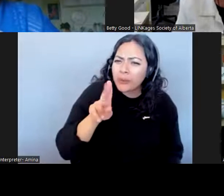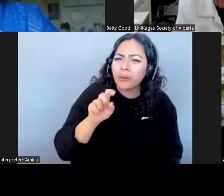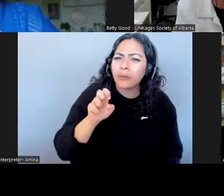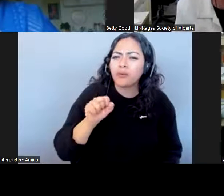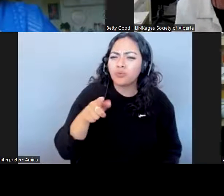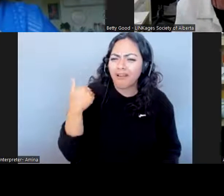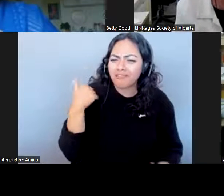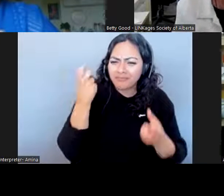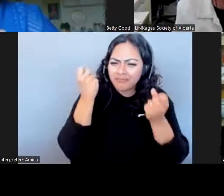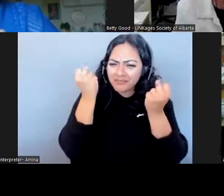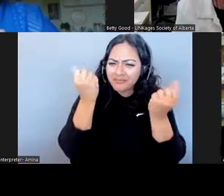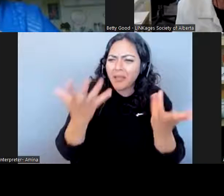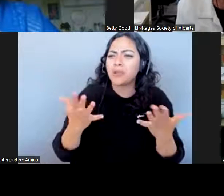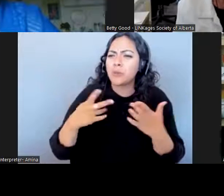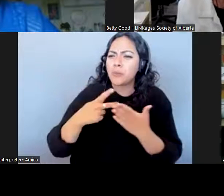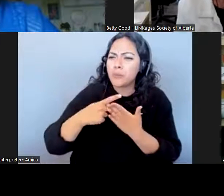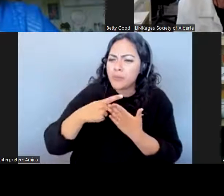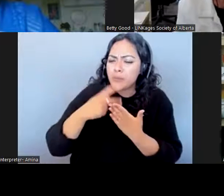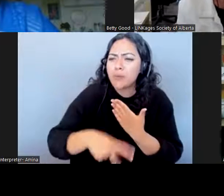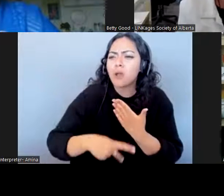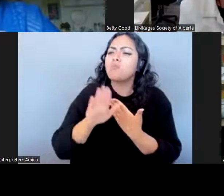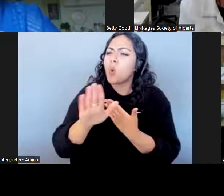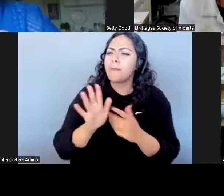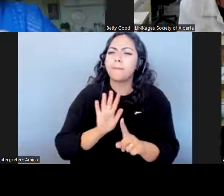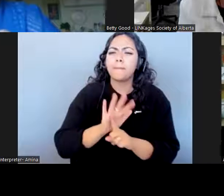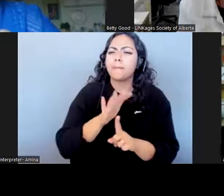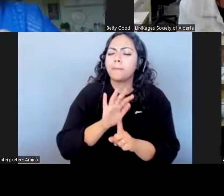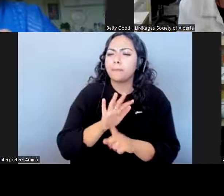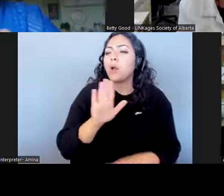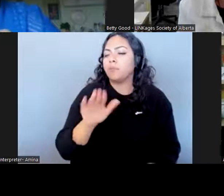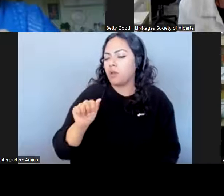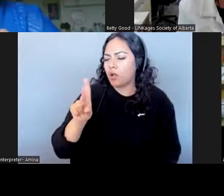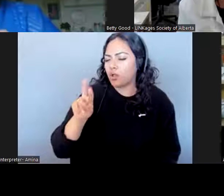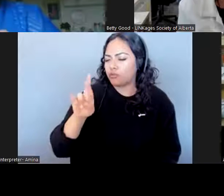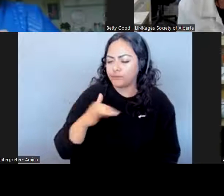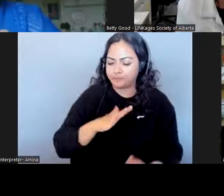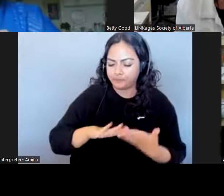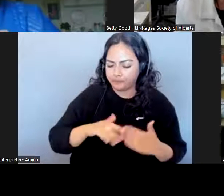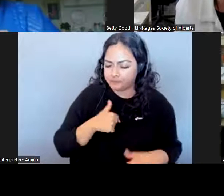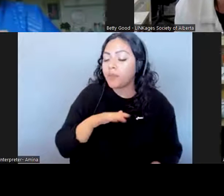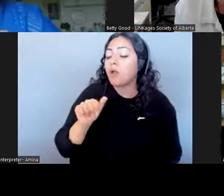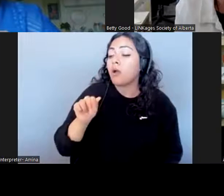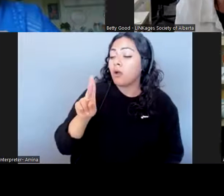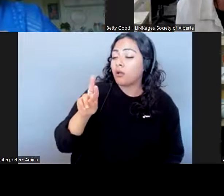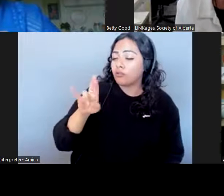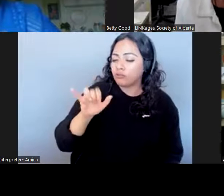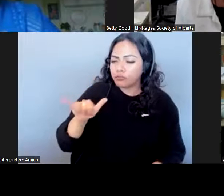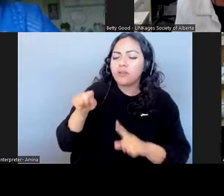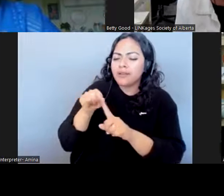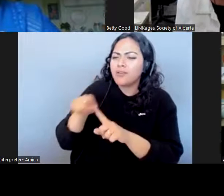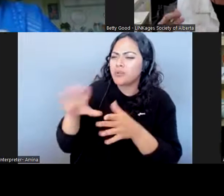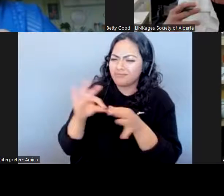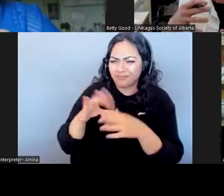What's your most popular one? I know you mentioned Spirit of Christmas, where you serve 380 plus seniors.